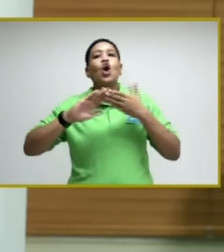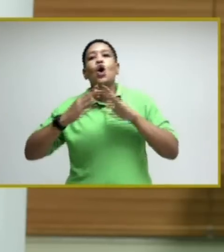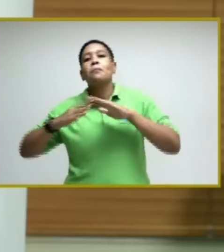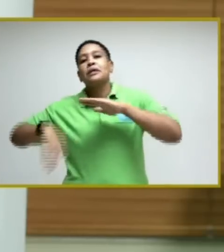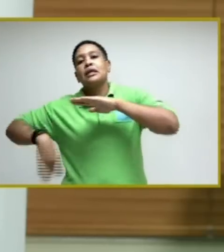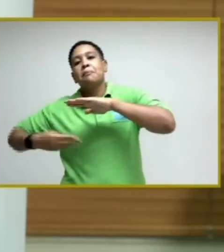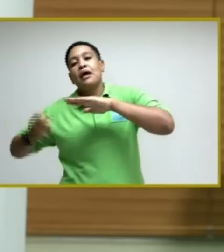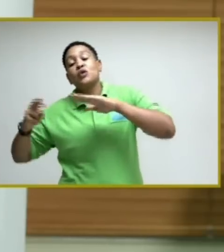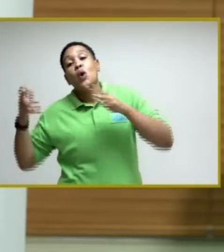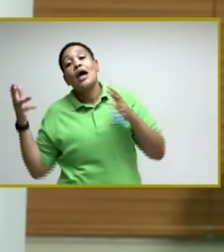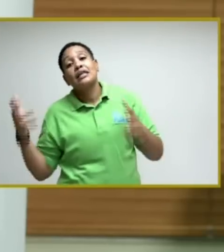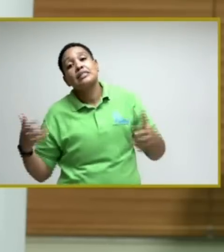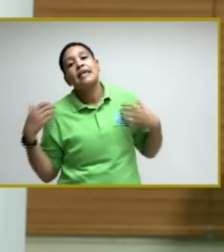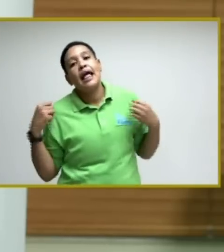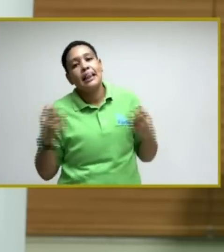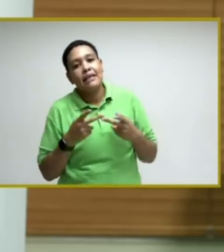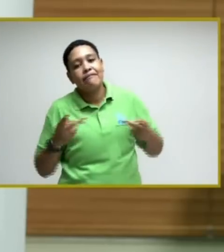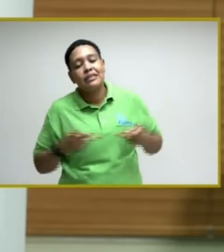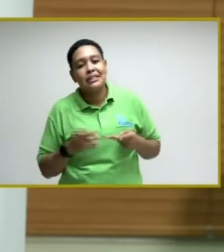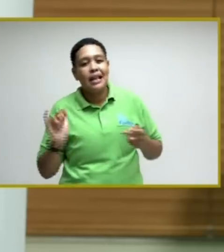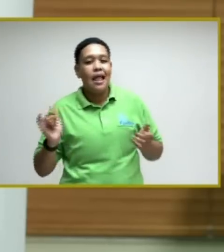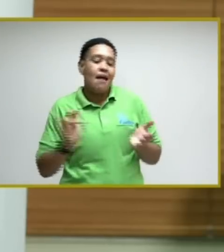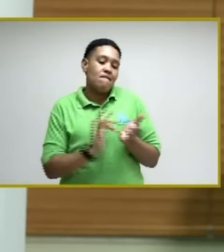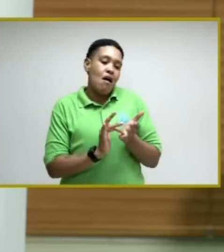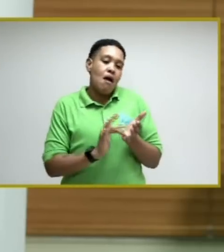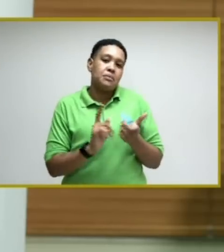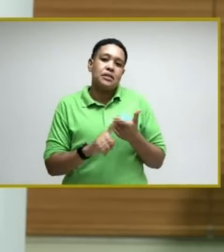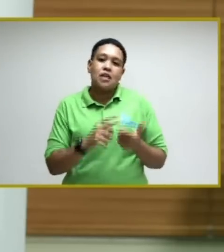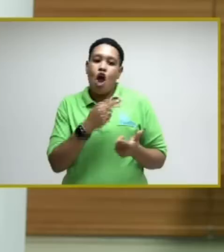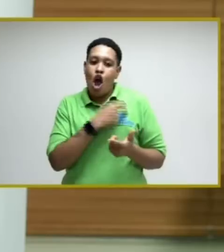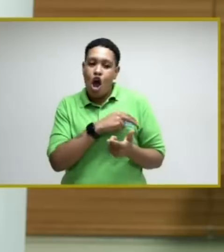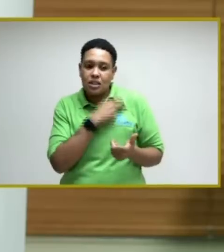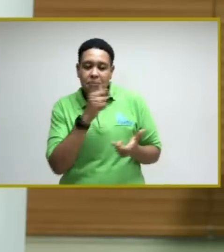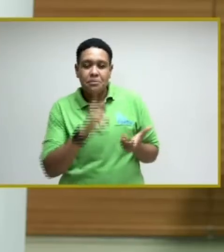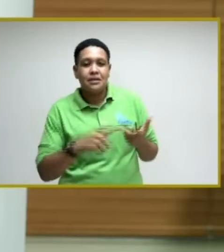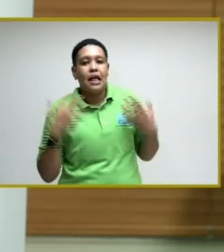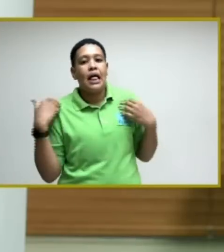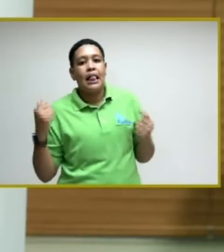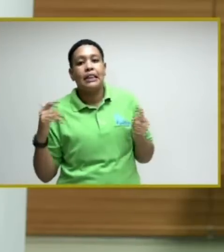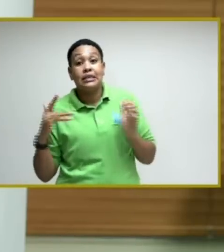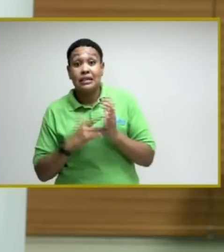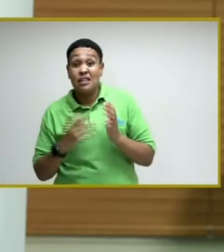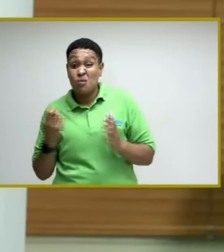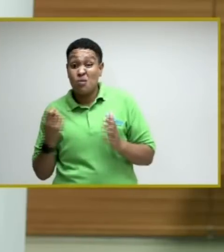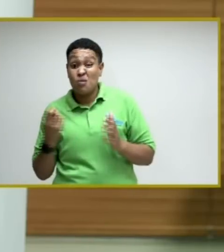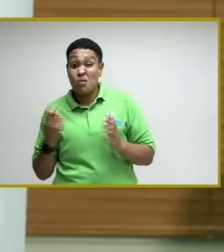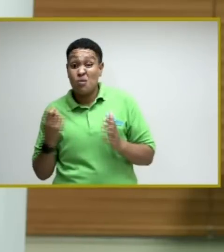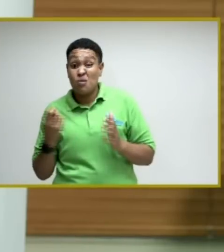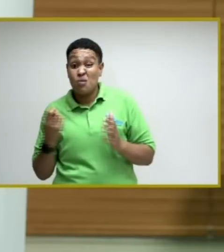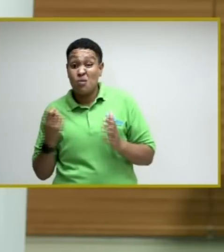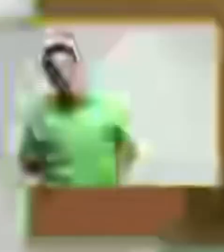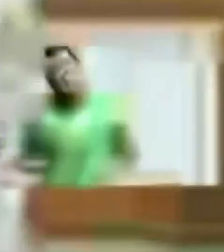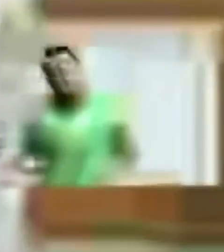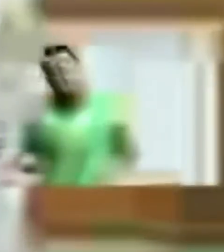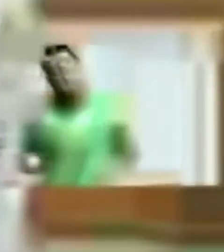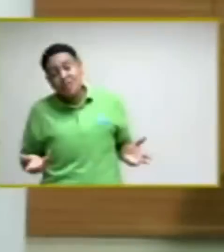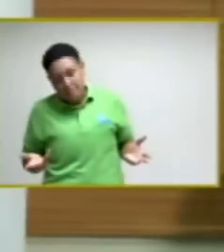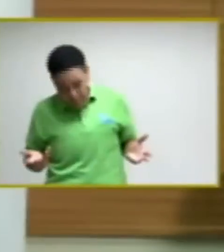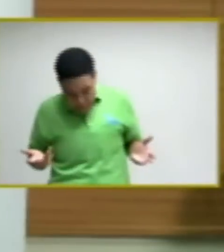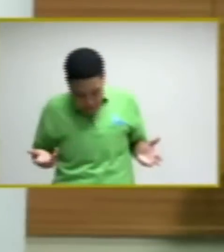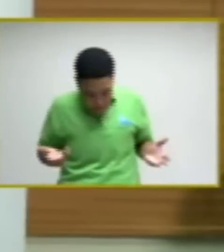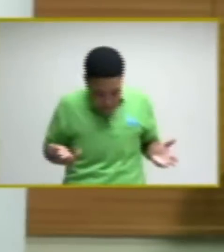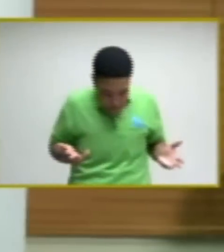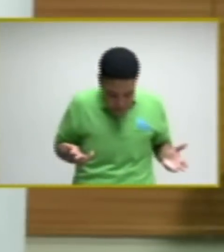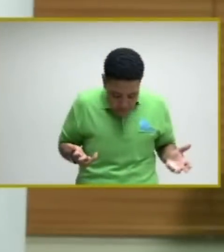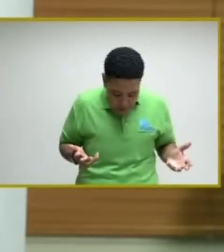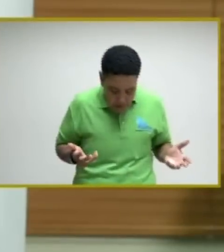health facilities such as pharmacies, hospitals, health centers, or even doctors' offices. And